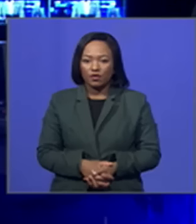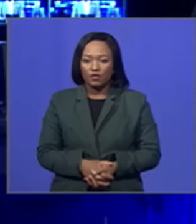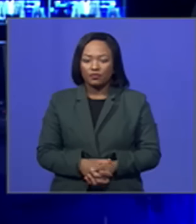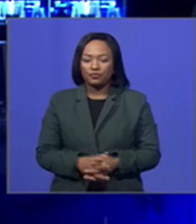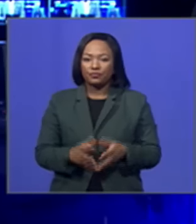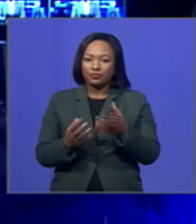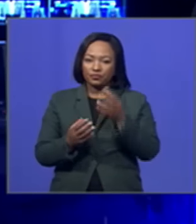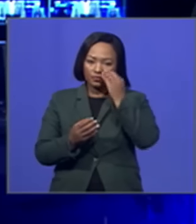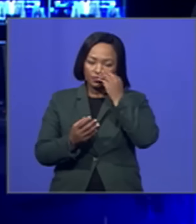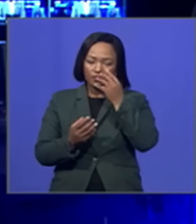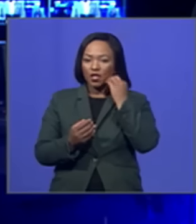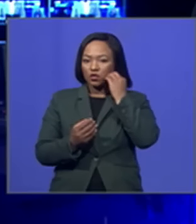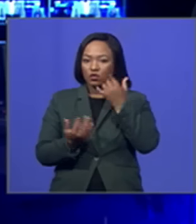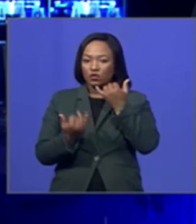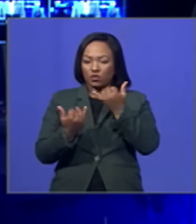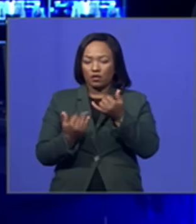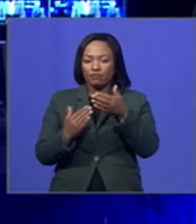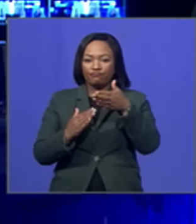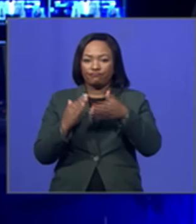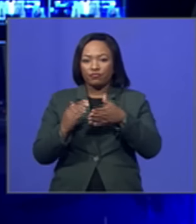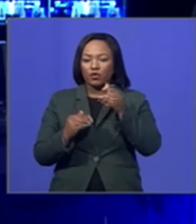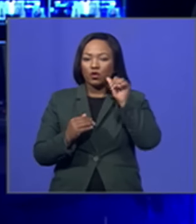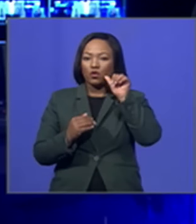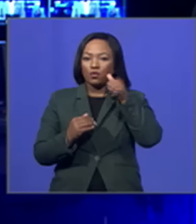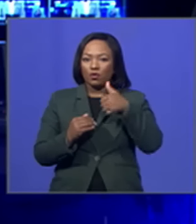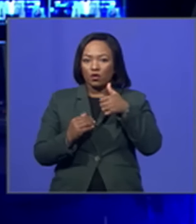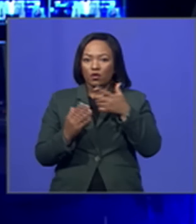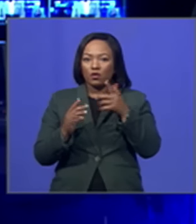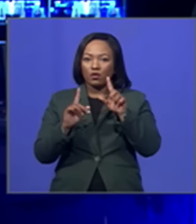Khaso ena ditaba tsa Sesotho e fella mona kopana le moifo wa